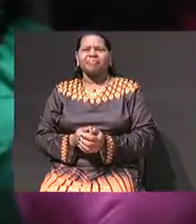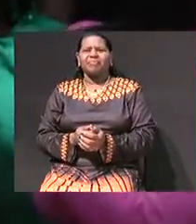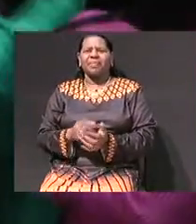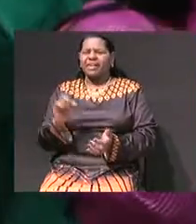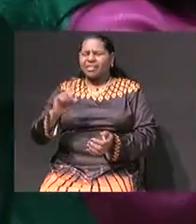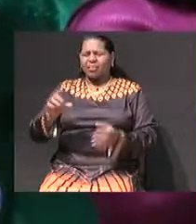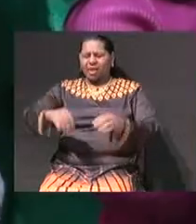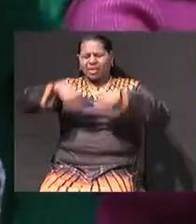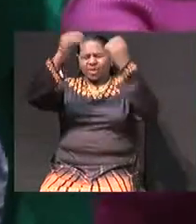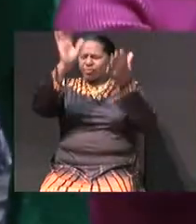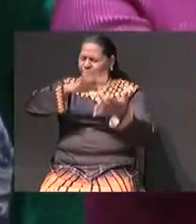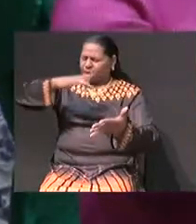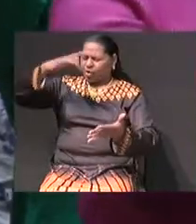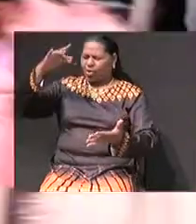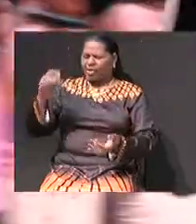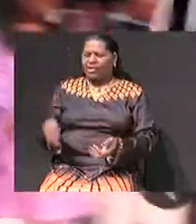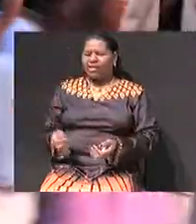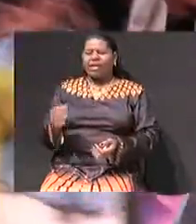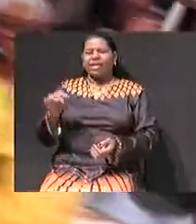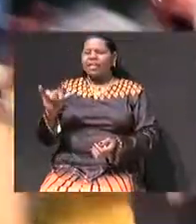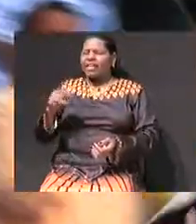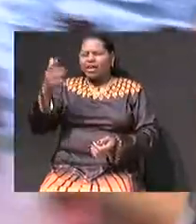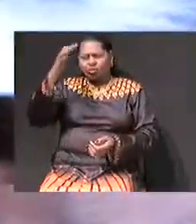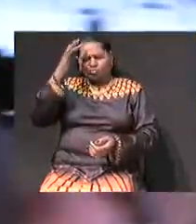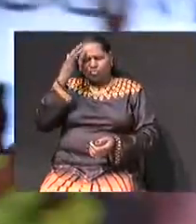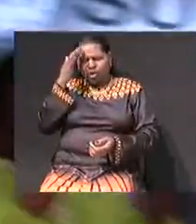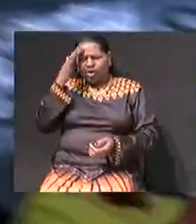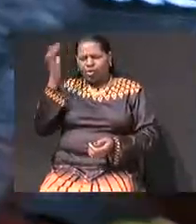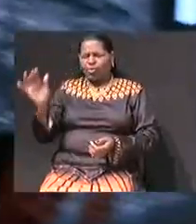Somebody give it glory like you know it.